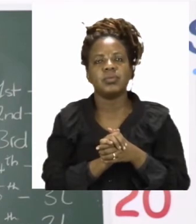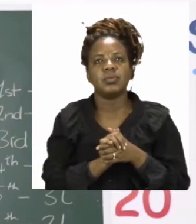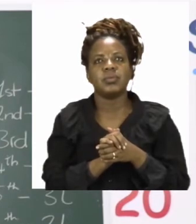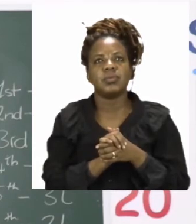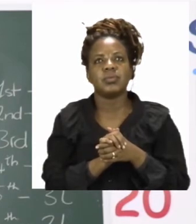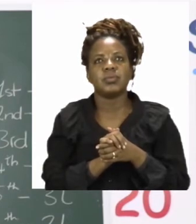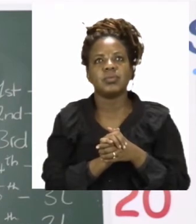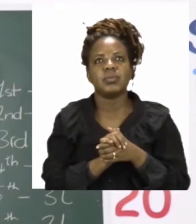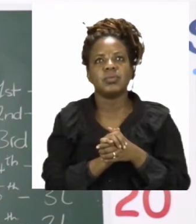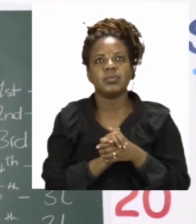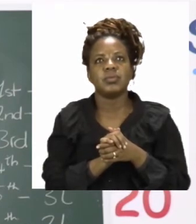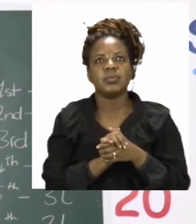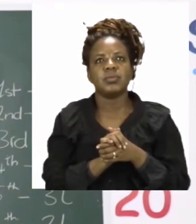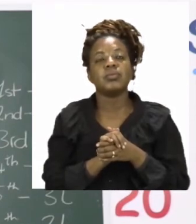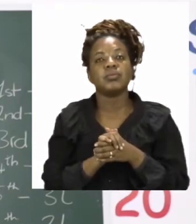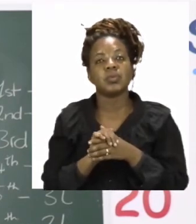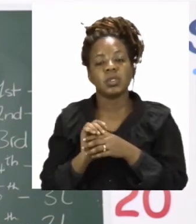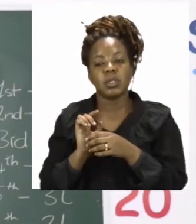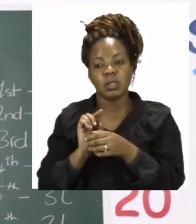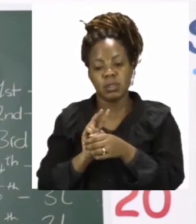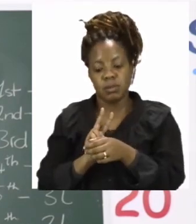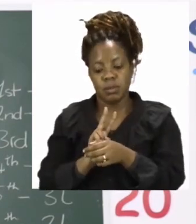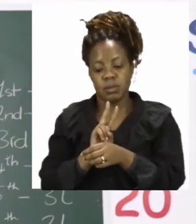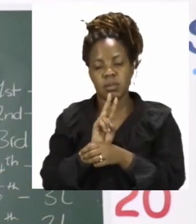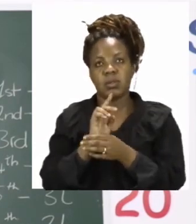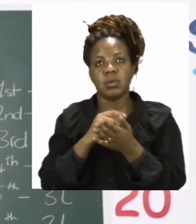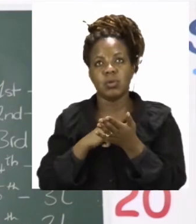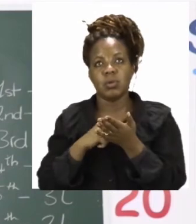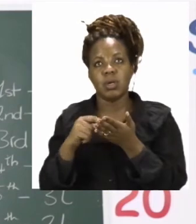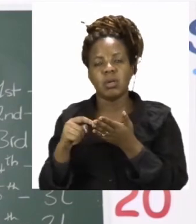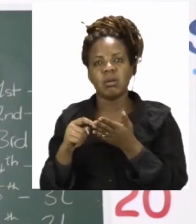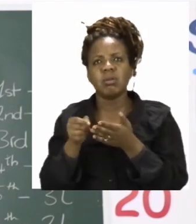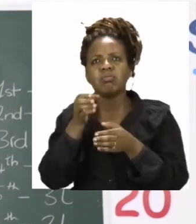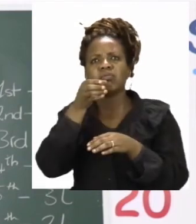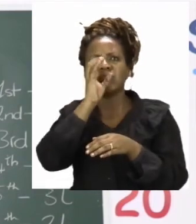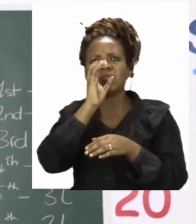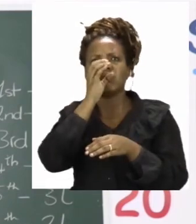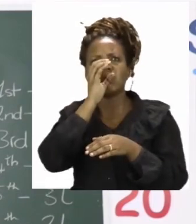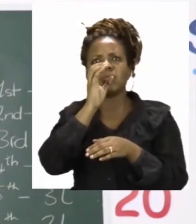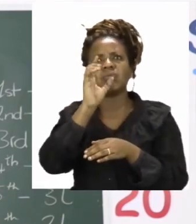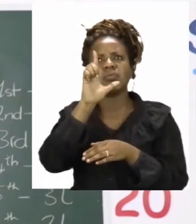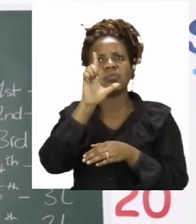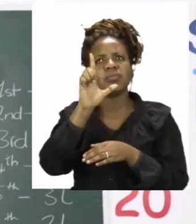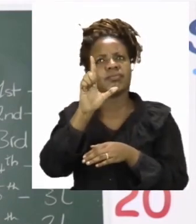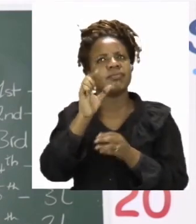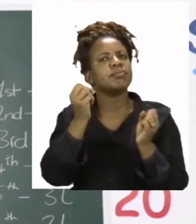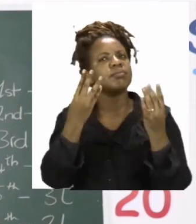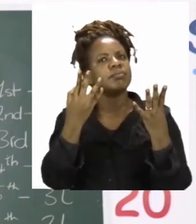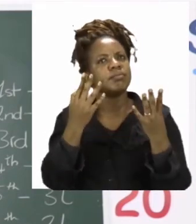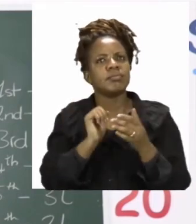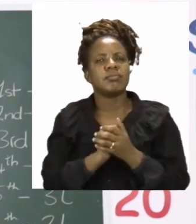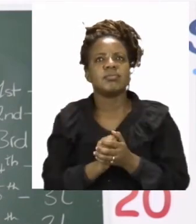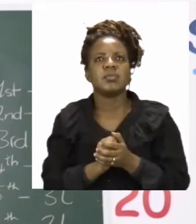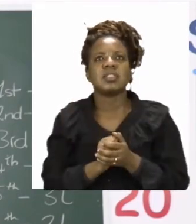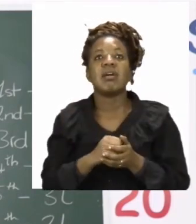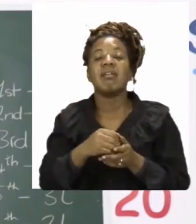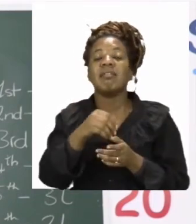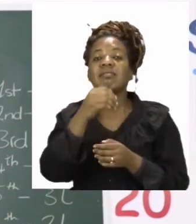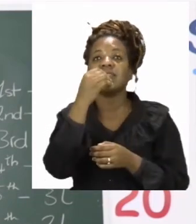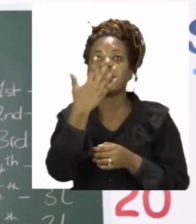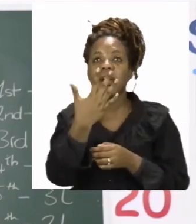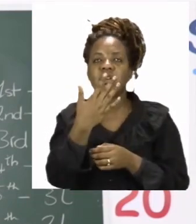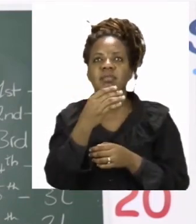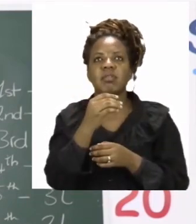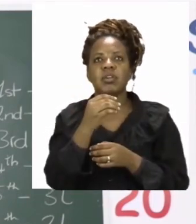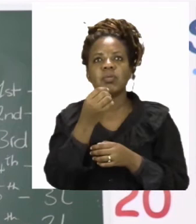liters. Then the second week, they had 5 liters. So we are going to start in the second week, and then we're going to